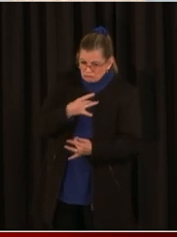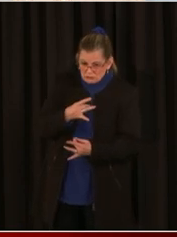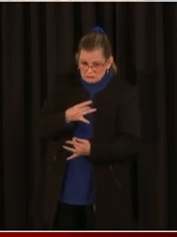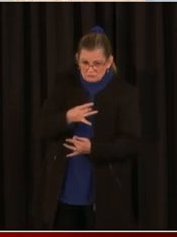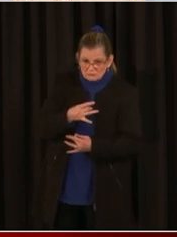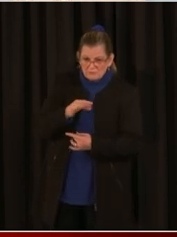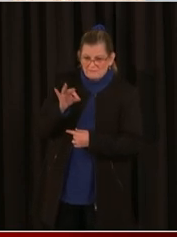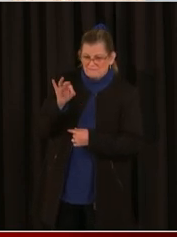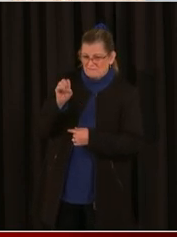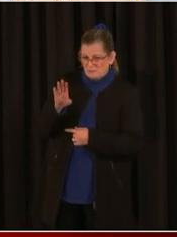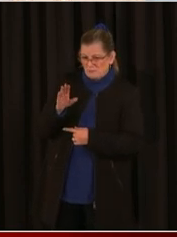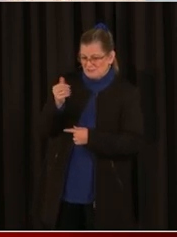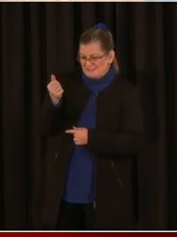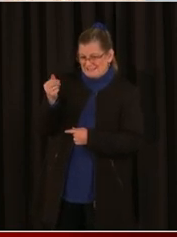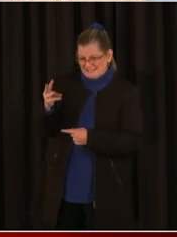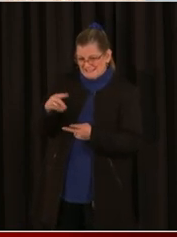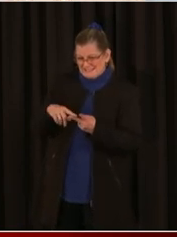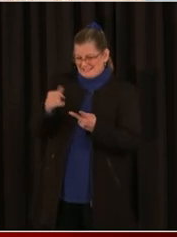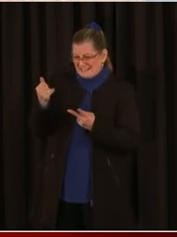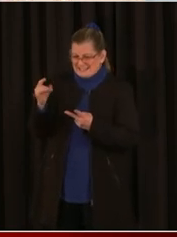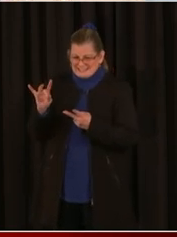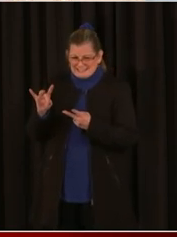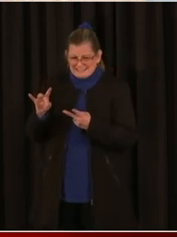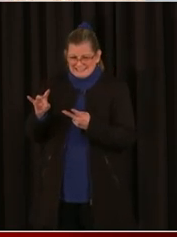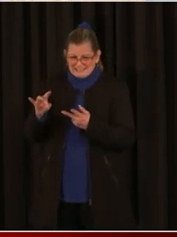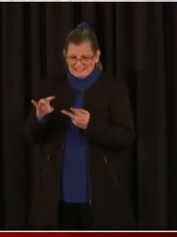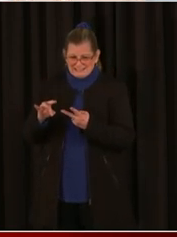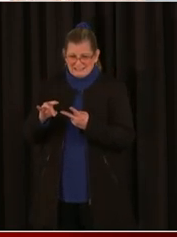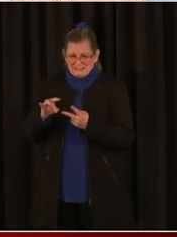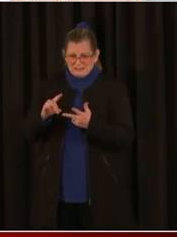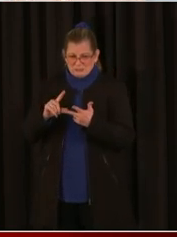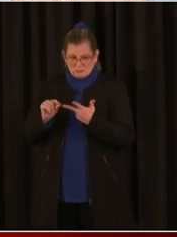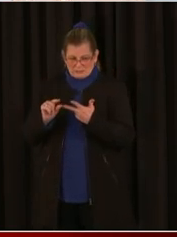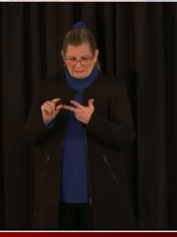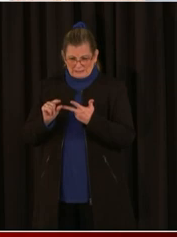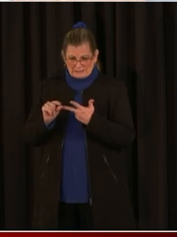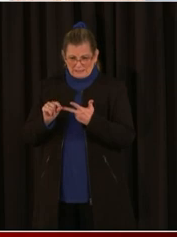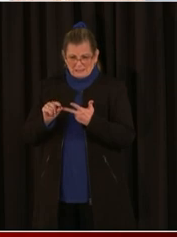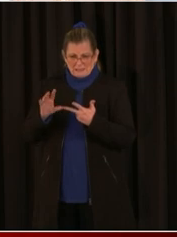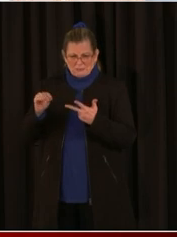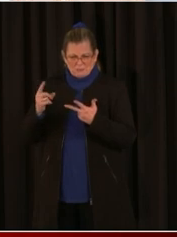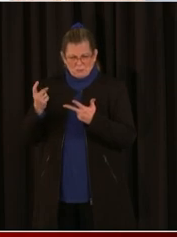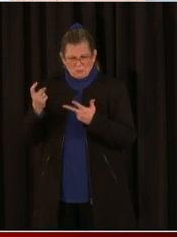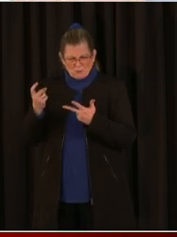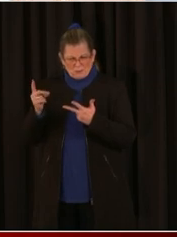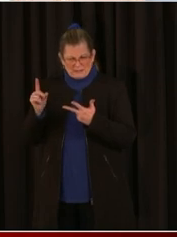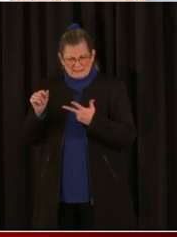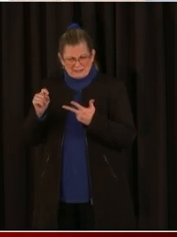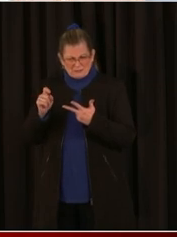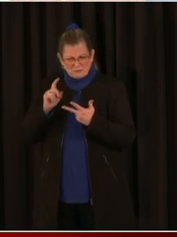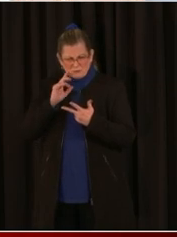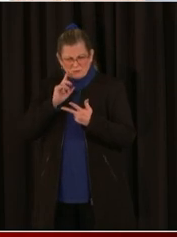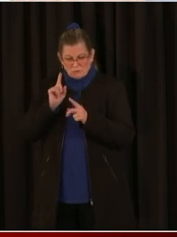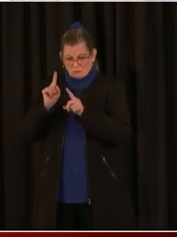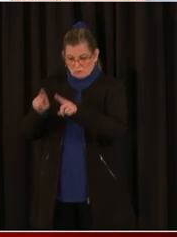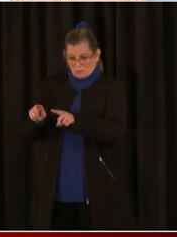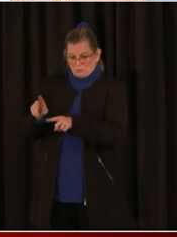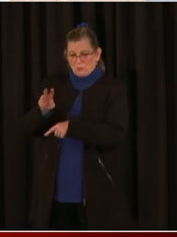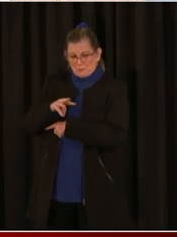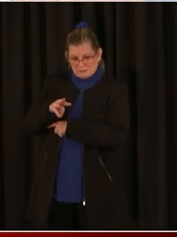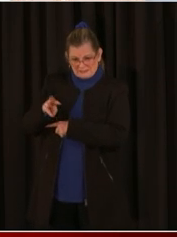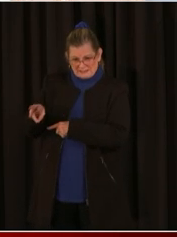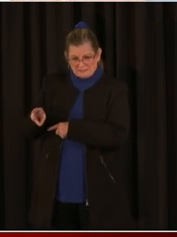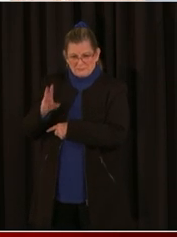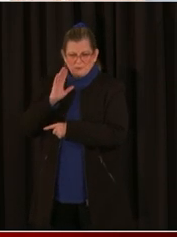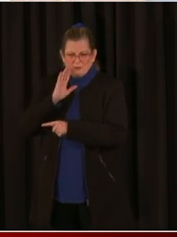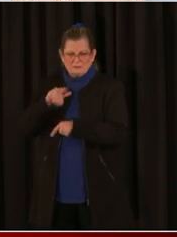16th, 18th, and Saturday, February the 20th. So with that, I'm going to turn to the chairman